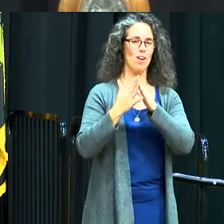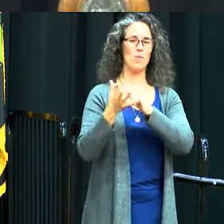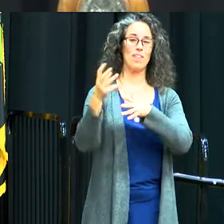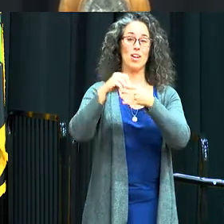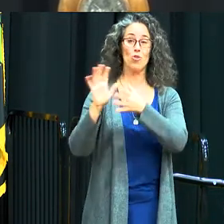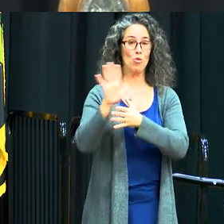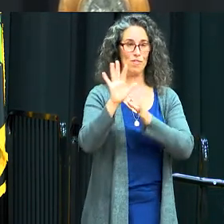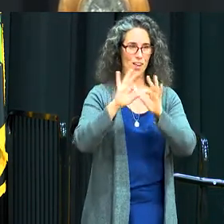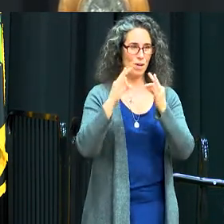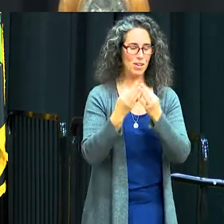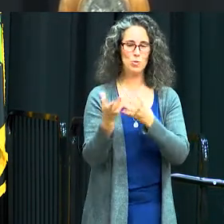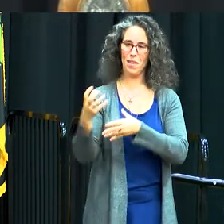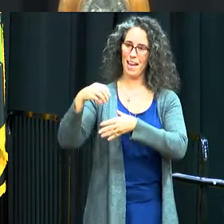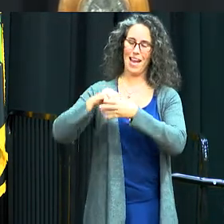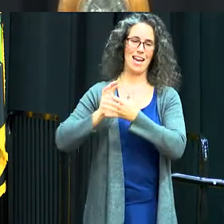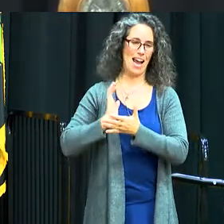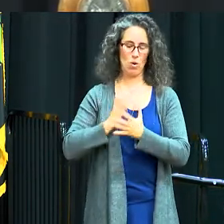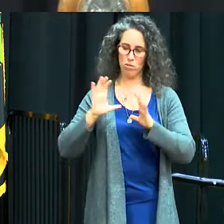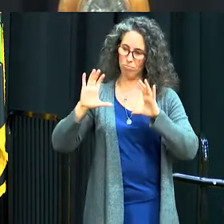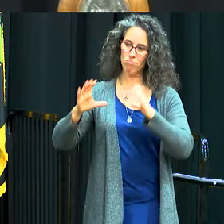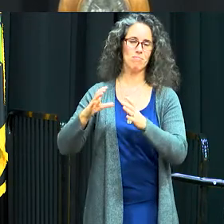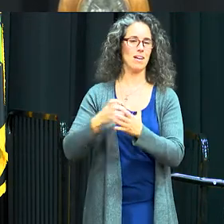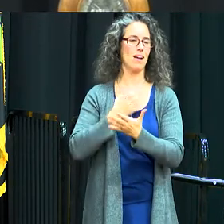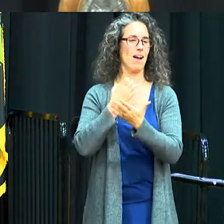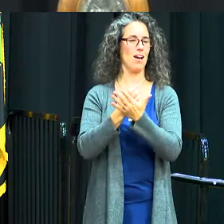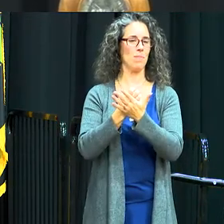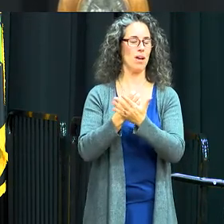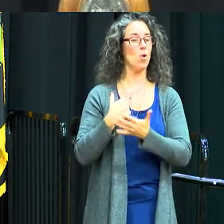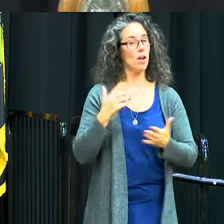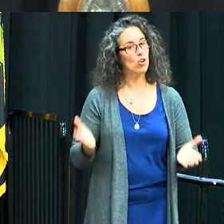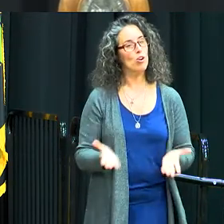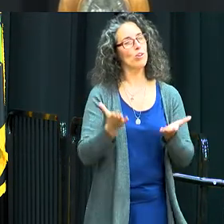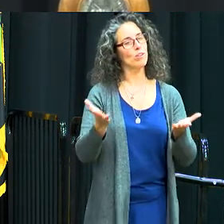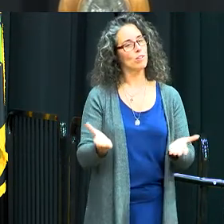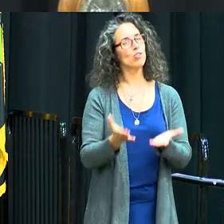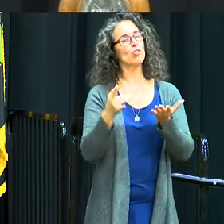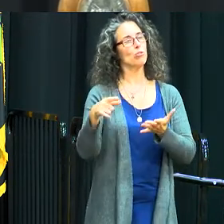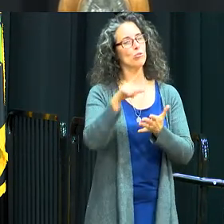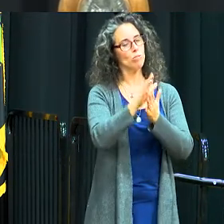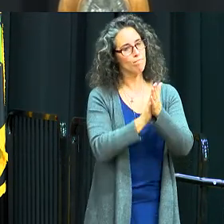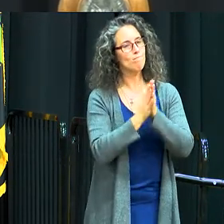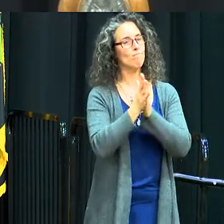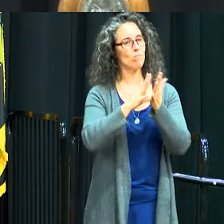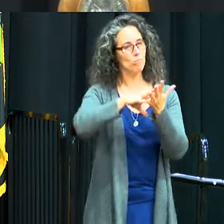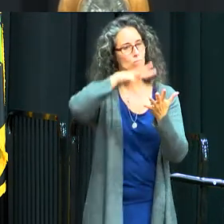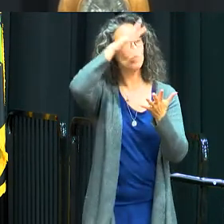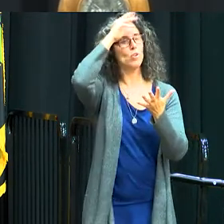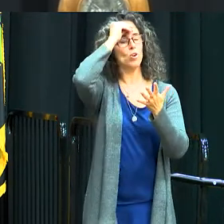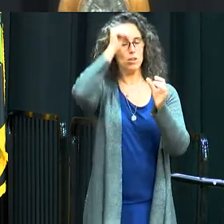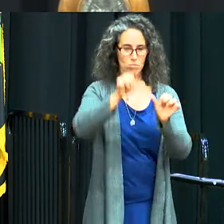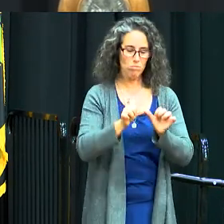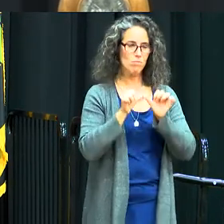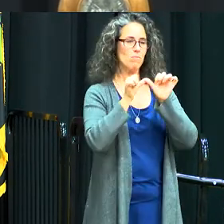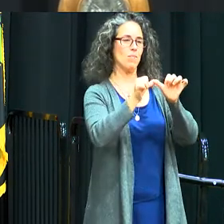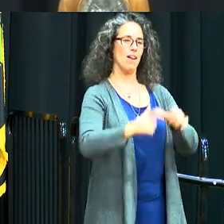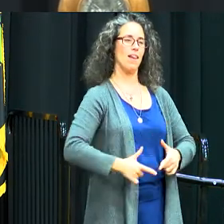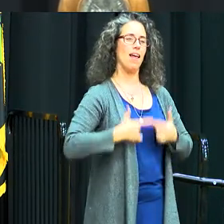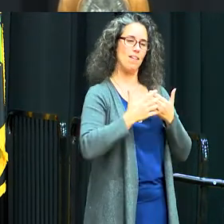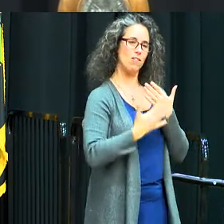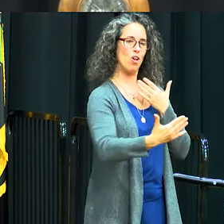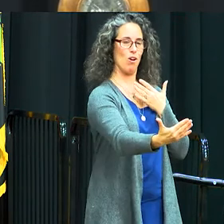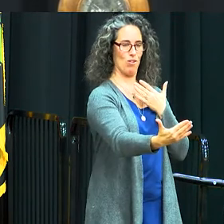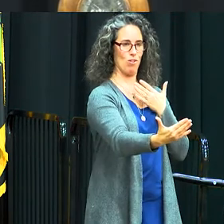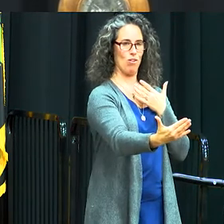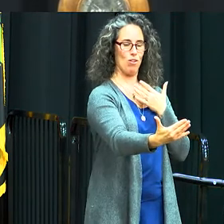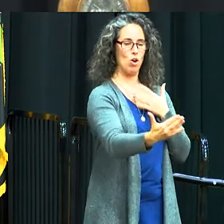our economy. We encourage you to continue your pursuit of learning and to make it a lifelong effort.